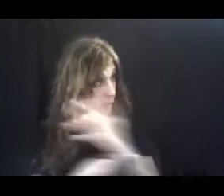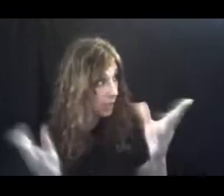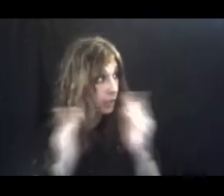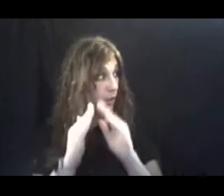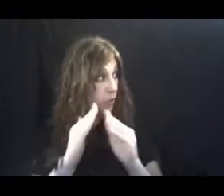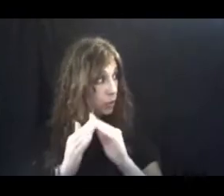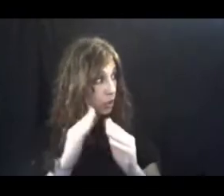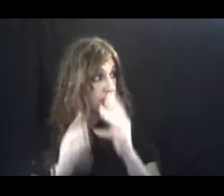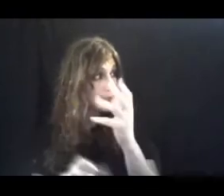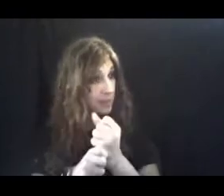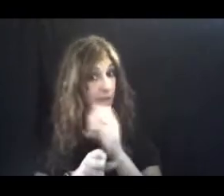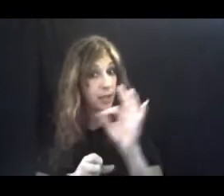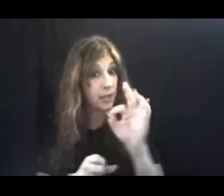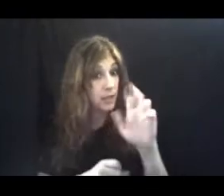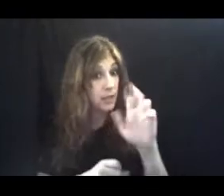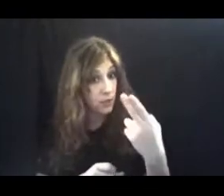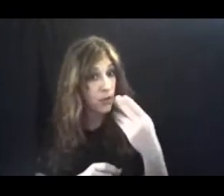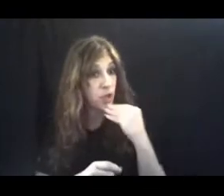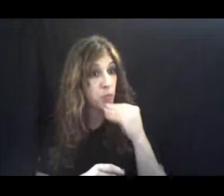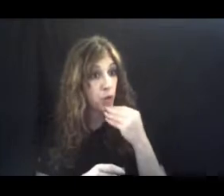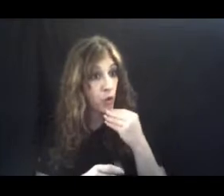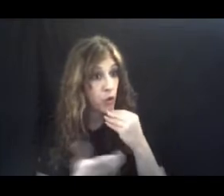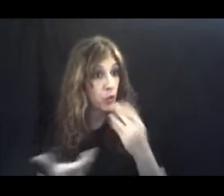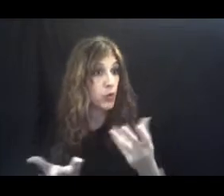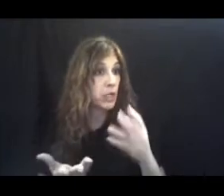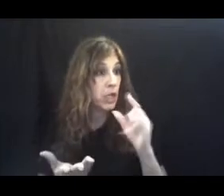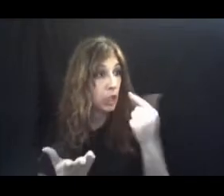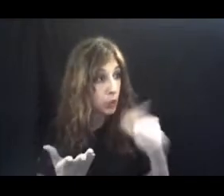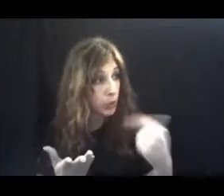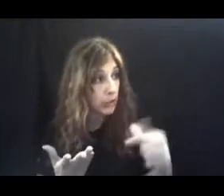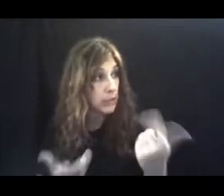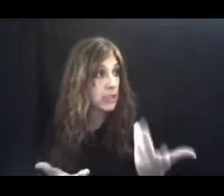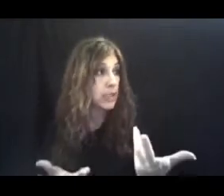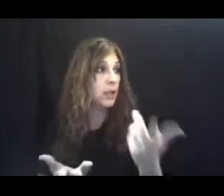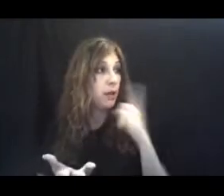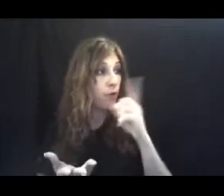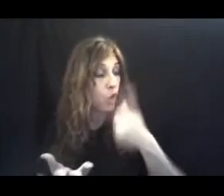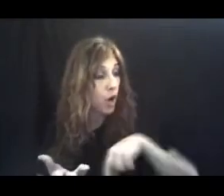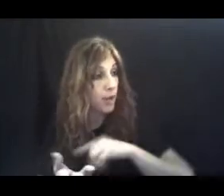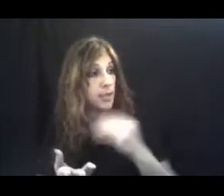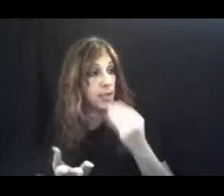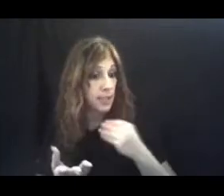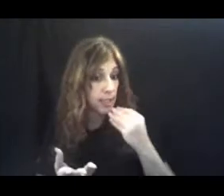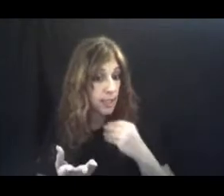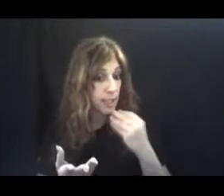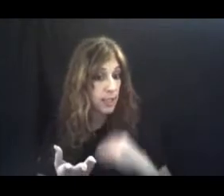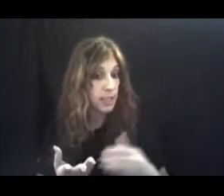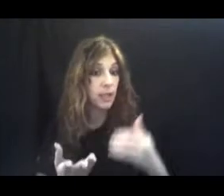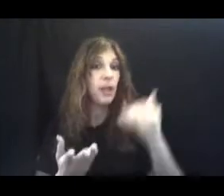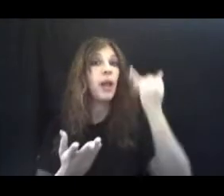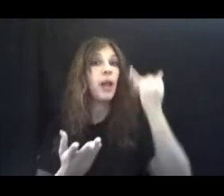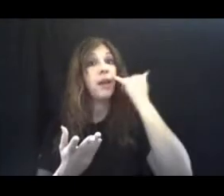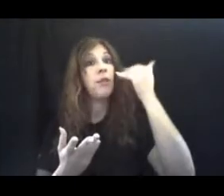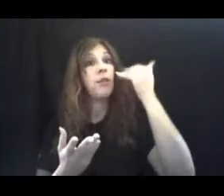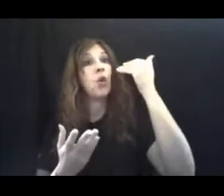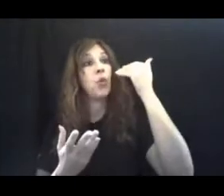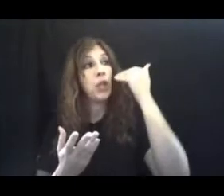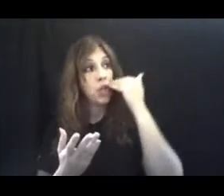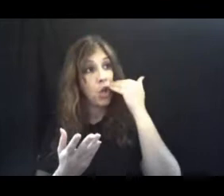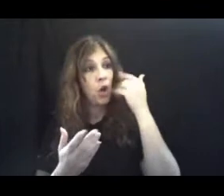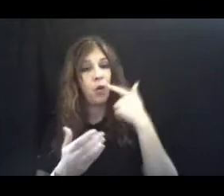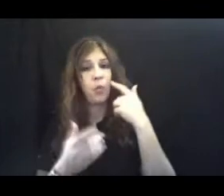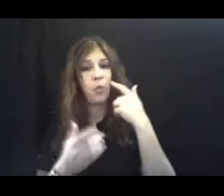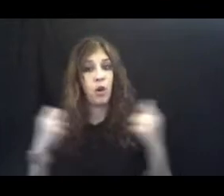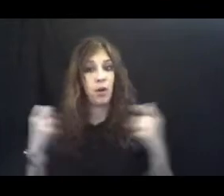out getting these fresh produce and greens and things for us to eat. If we are afraid to go in there,